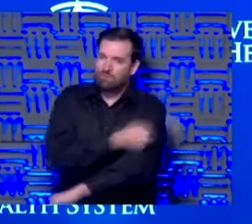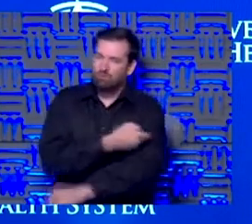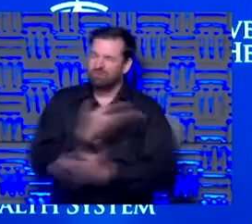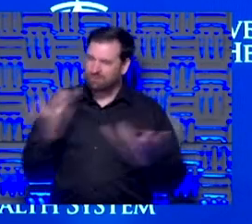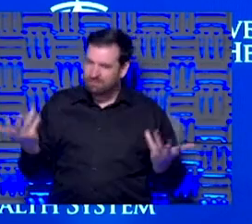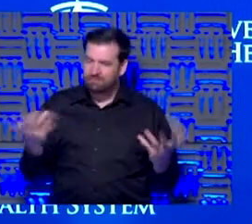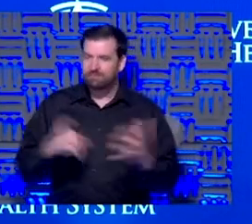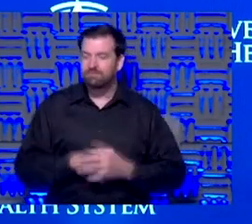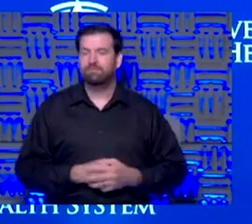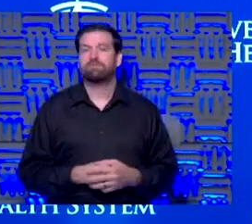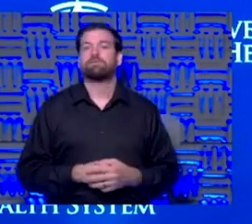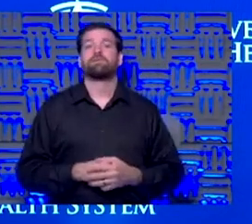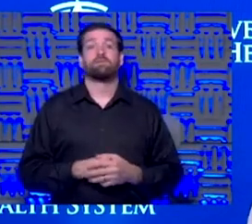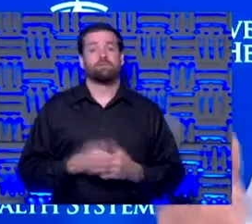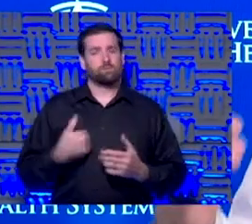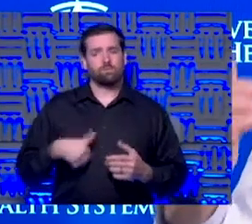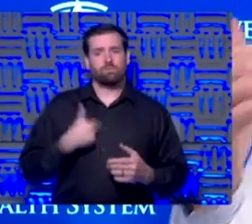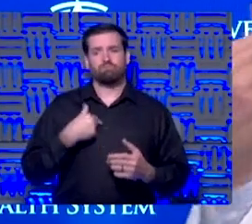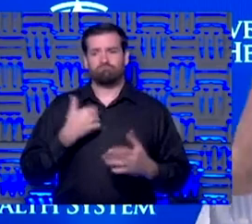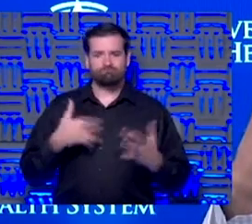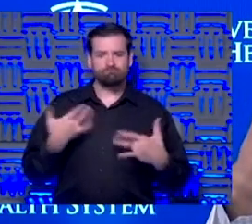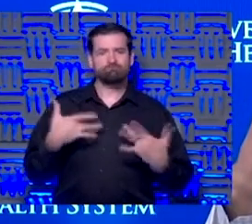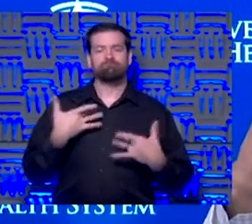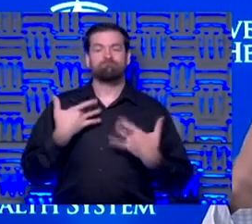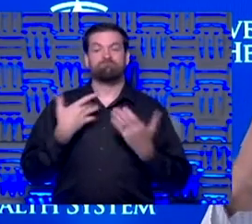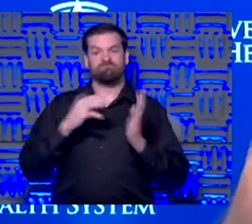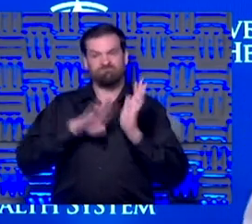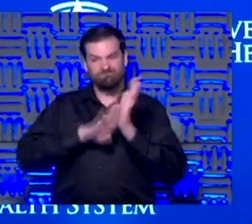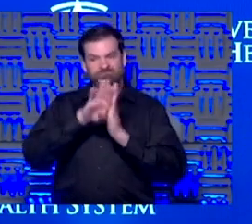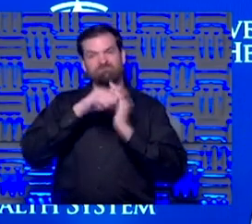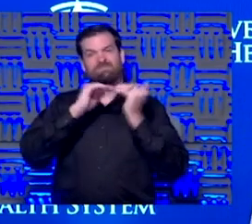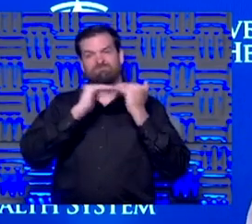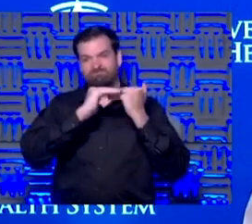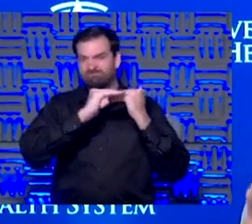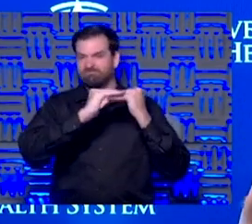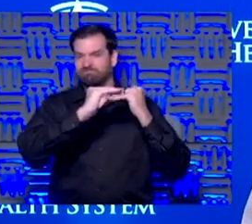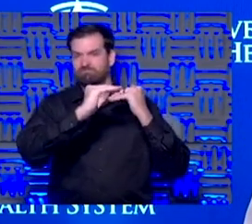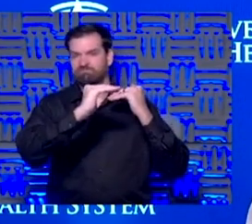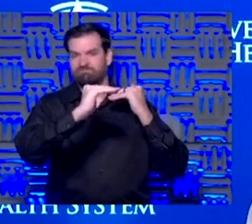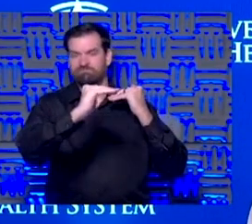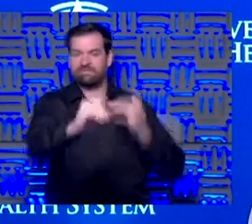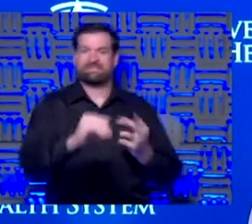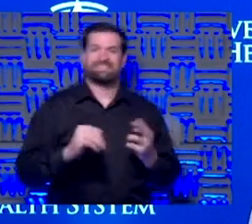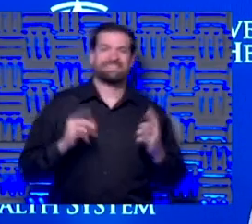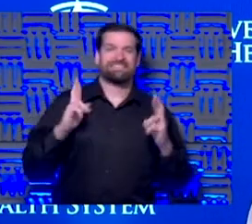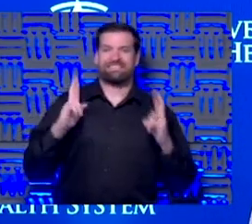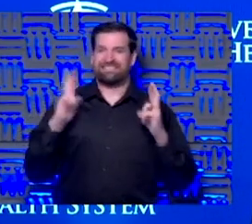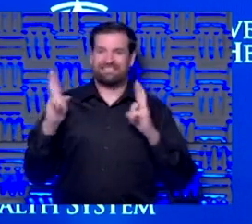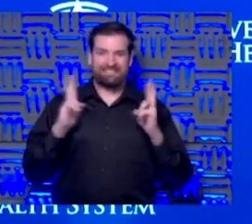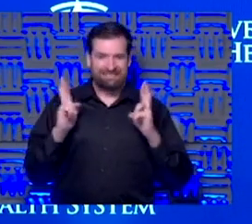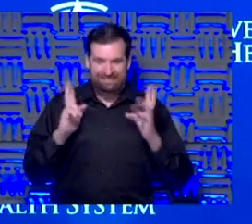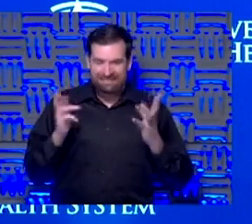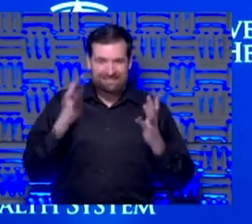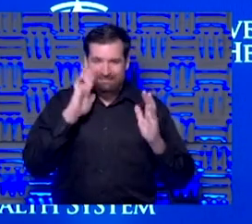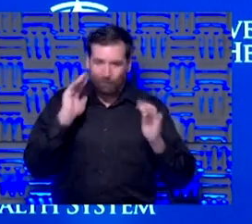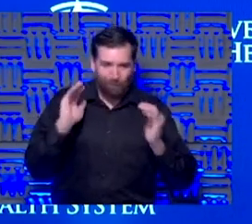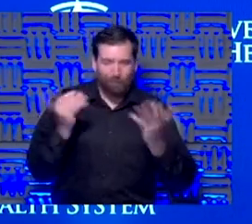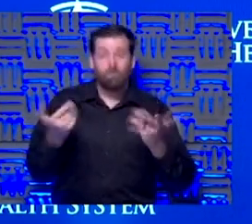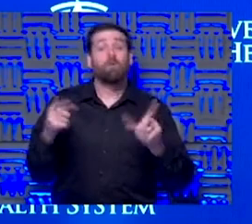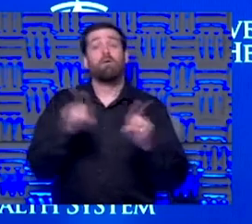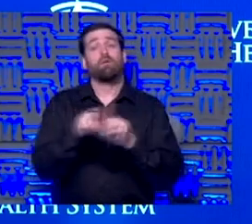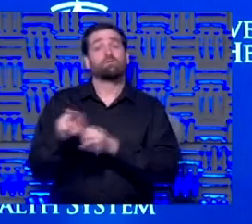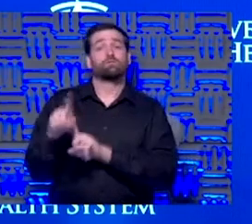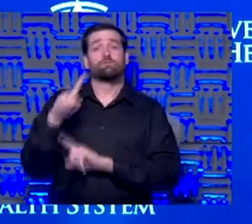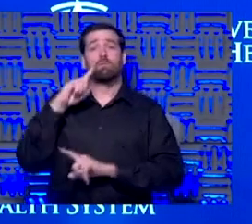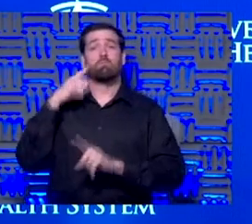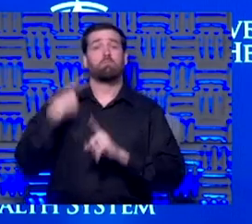we're encouraged that we went up and we have held steady, and we've got our fingers crossed. The other thing we're encouraged by